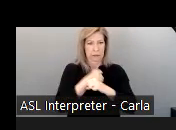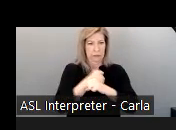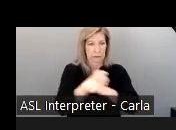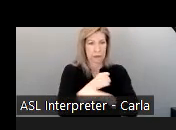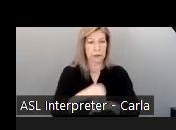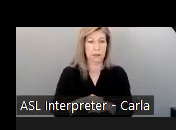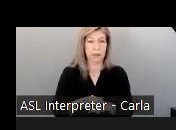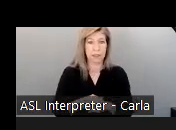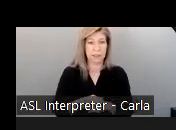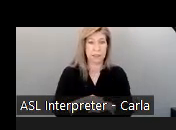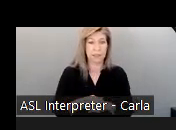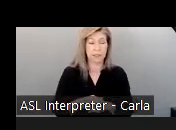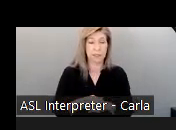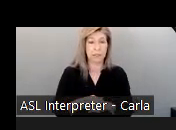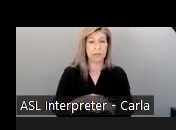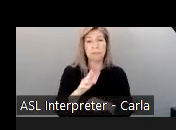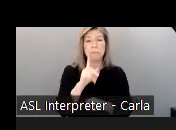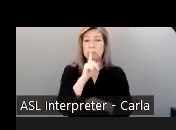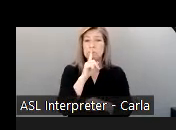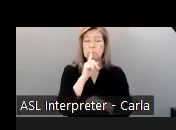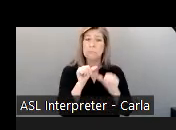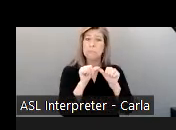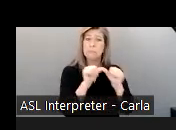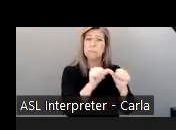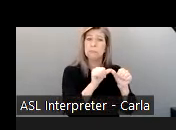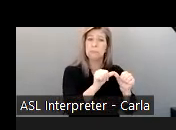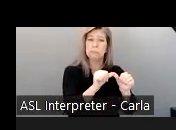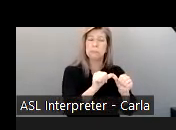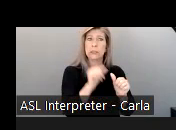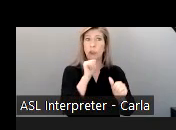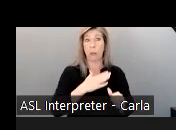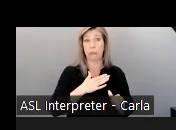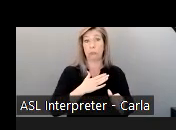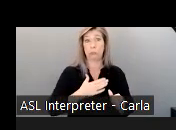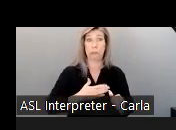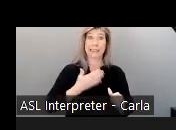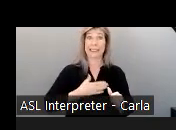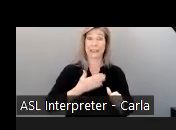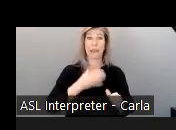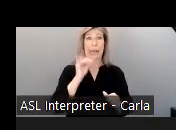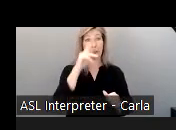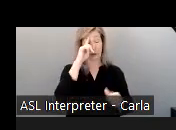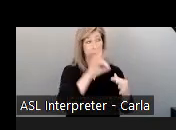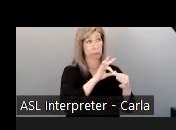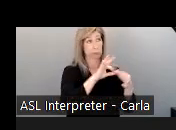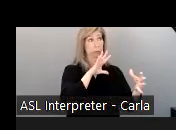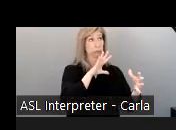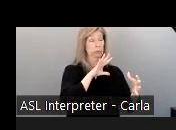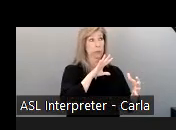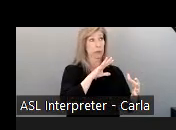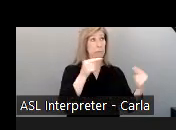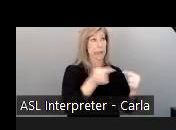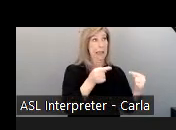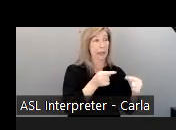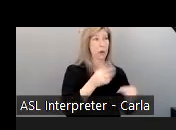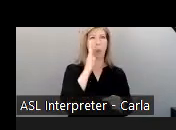we disassociate from pain, we also disassociate from joy. But it is a